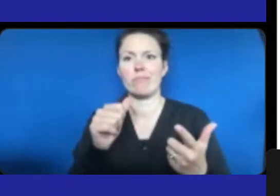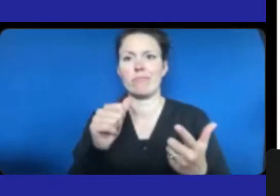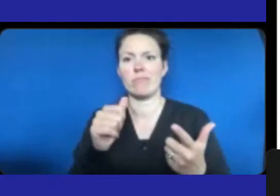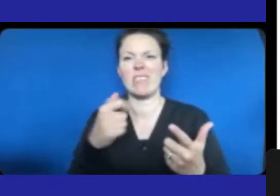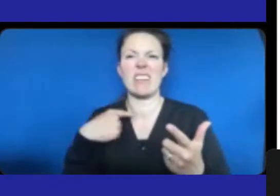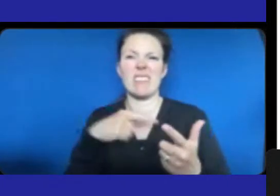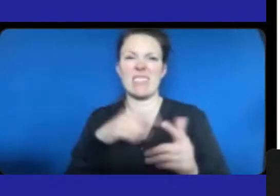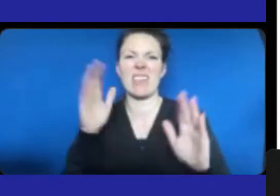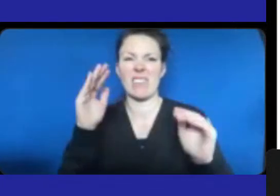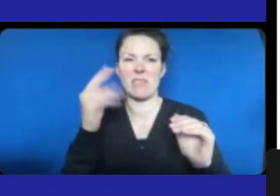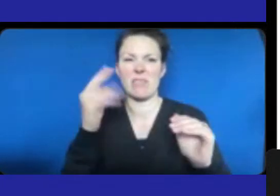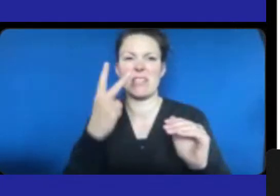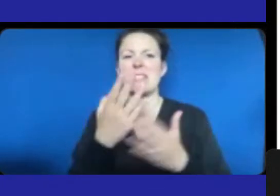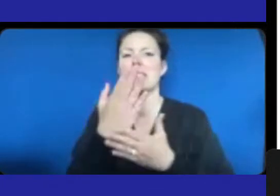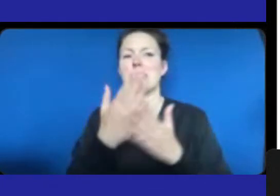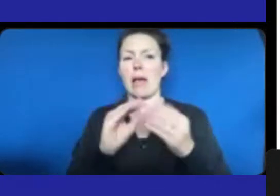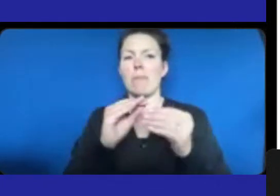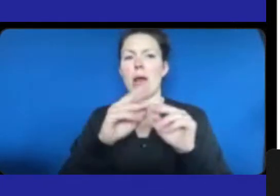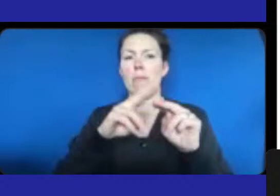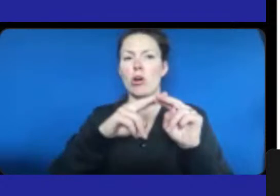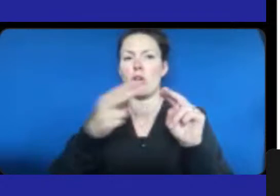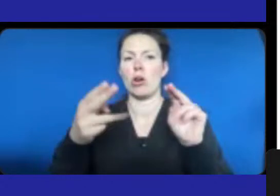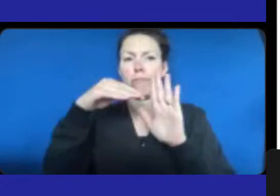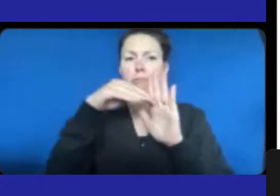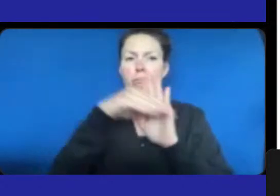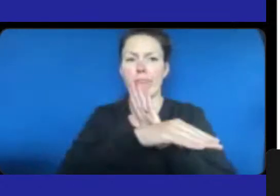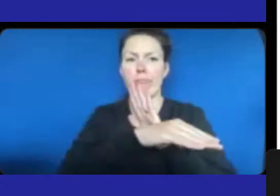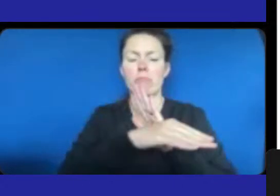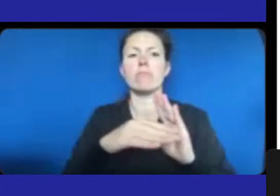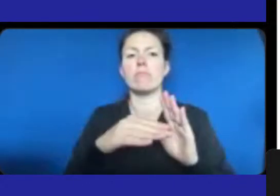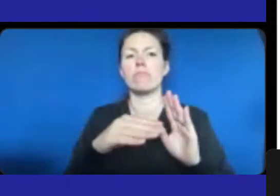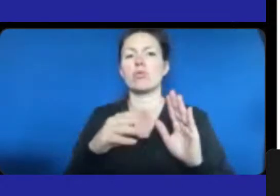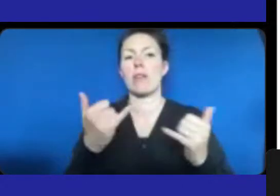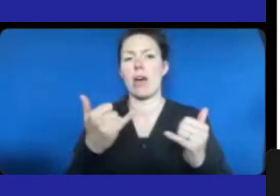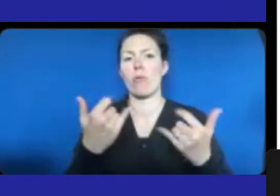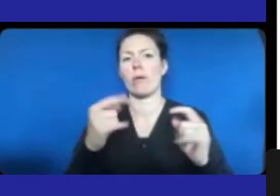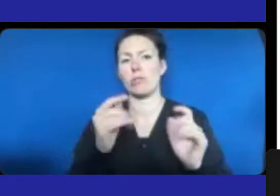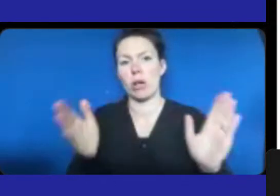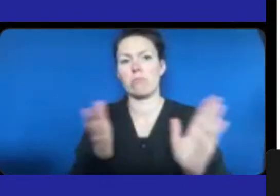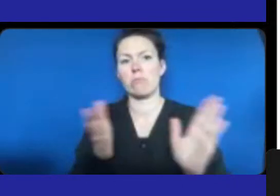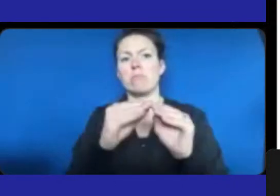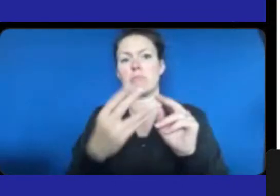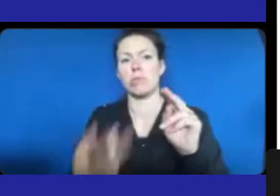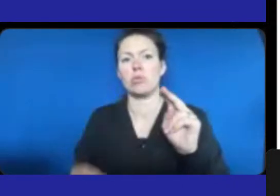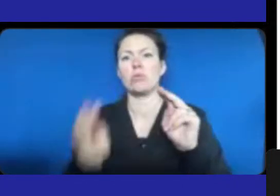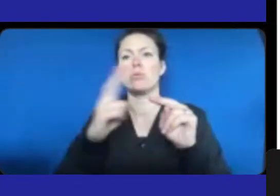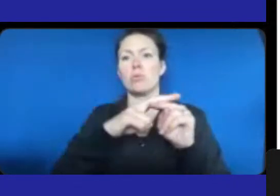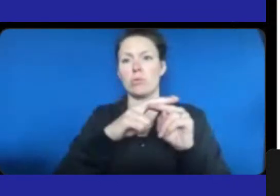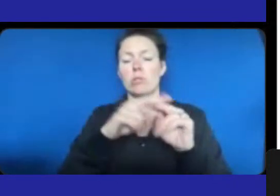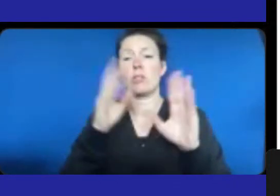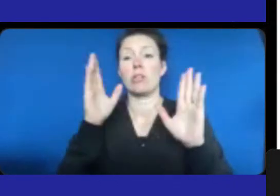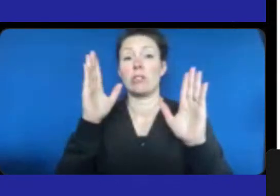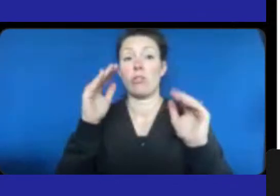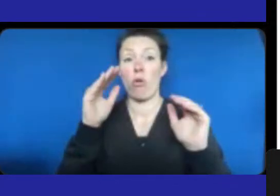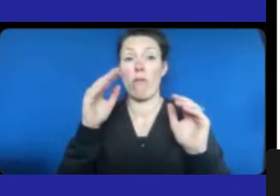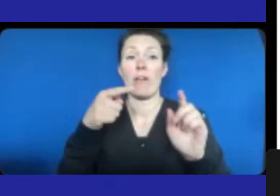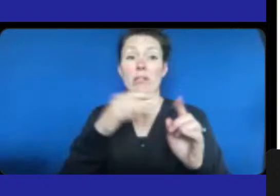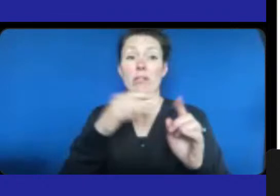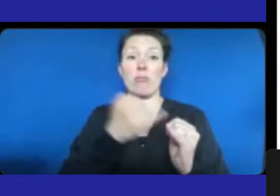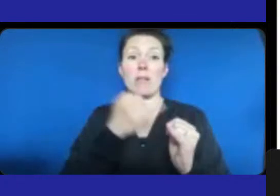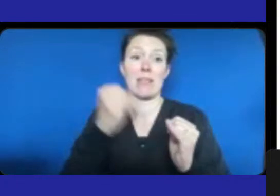little bit in that quarter. So we will continue to push for them to improve as we come out of, hopefully, our last